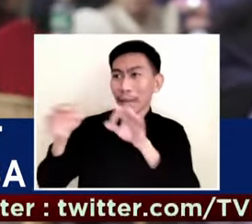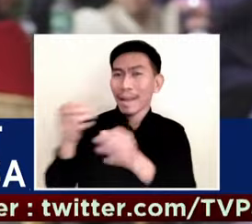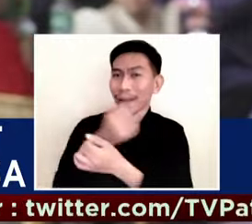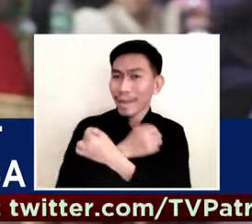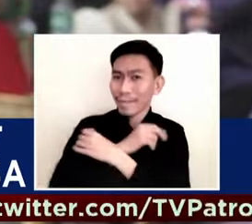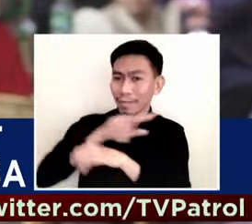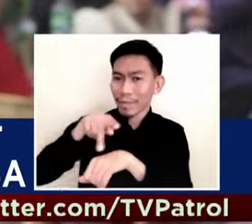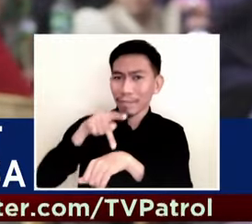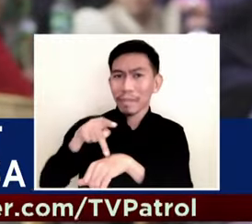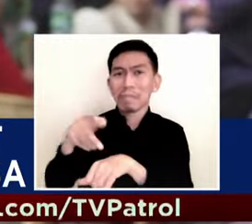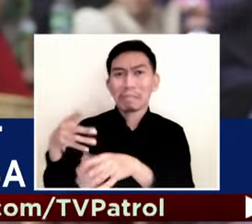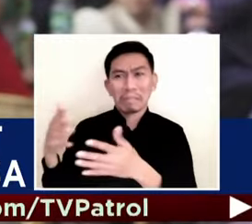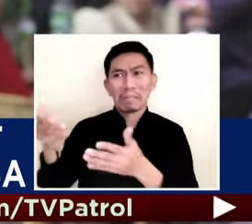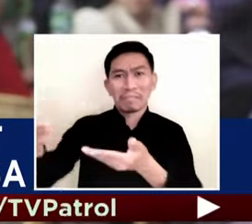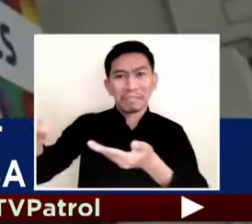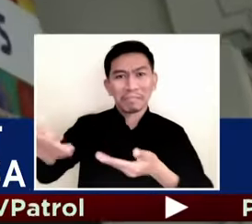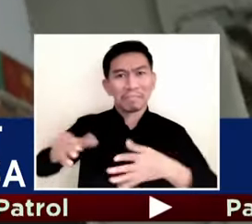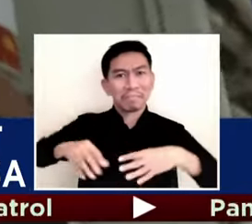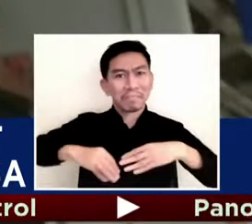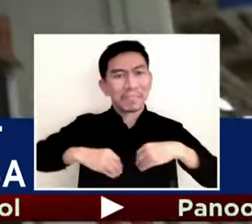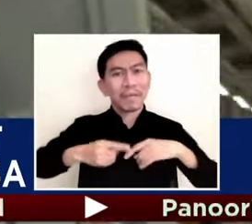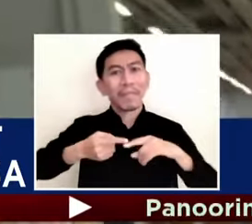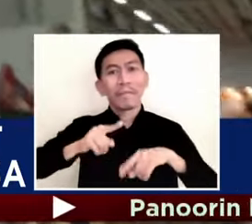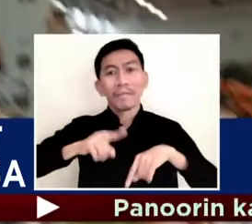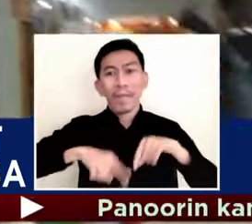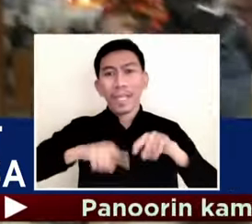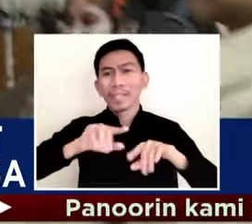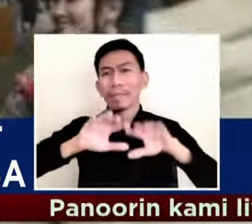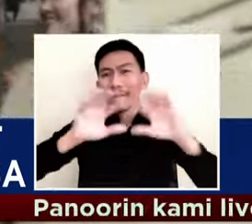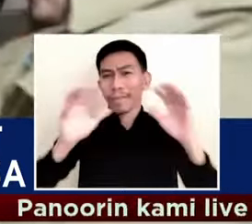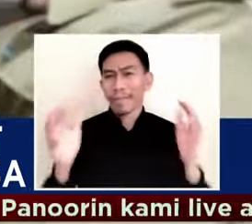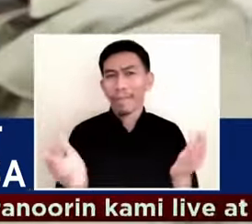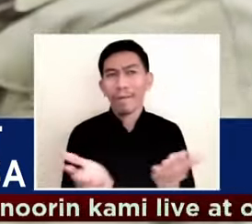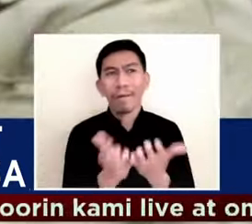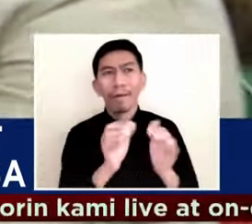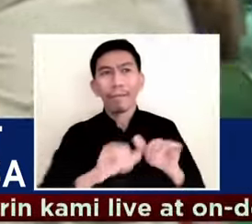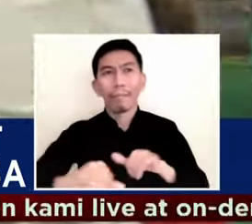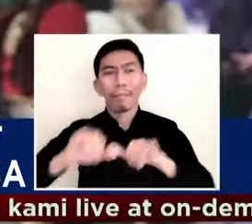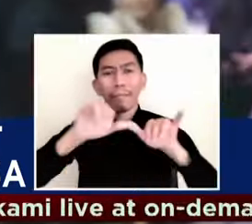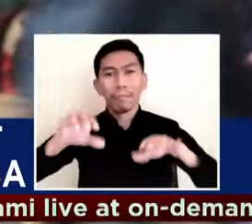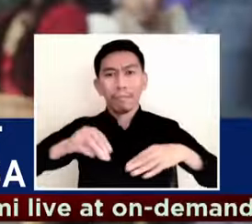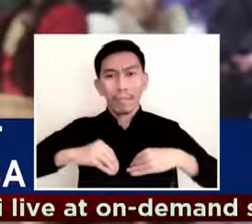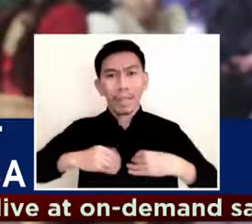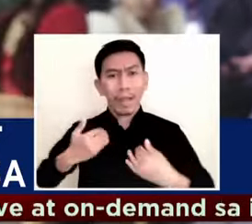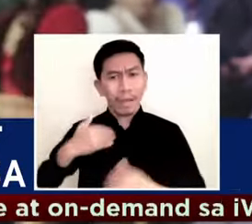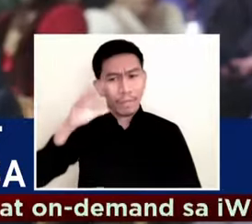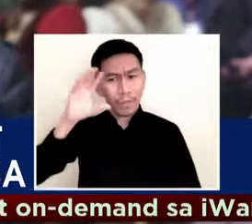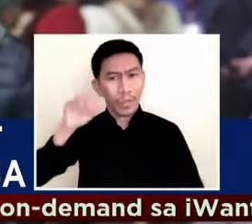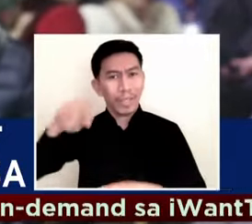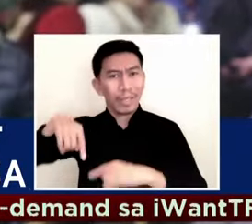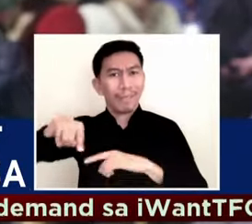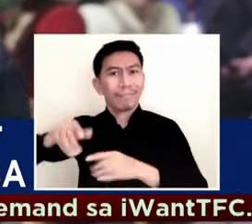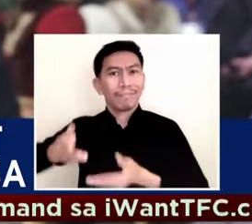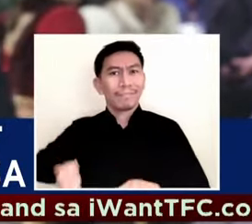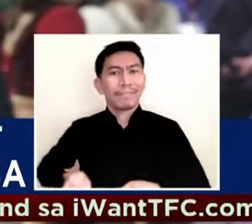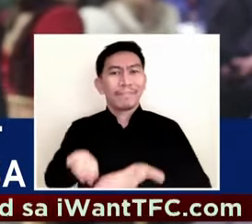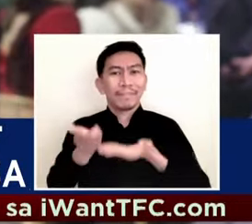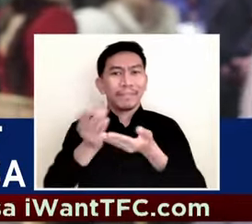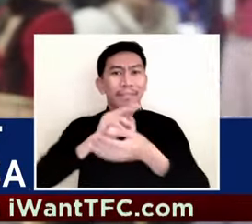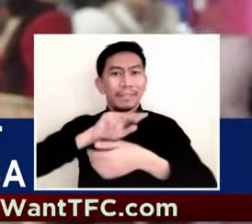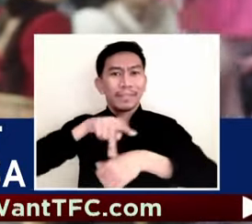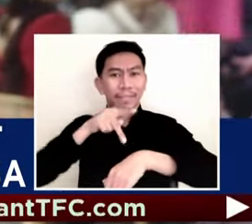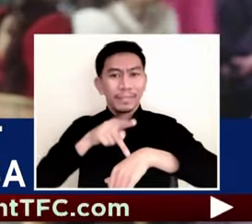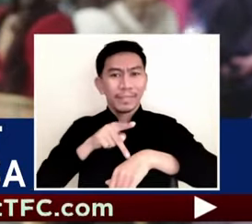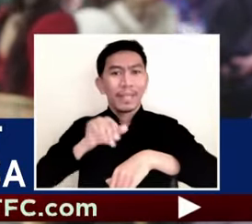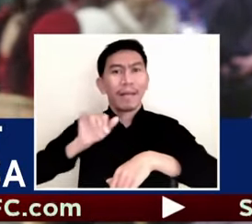celebrated by our friends from all over the world. We have something unique and distinct to offer. And precisely, that is what